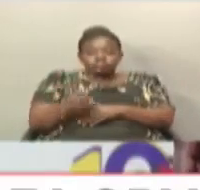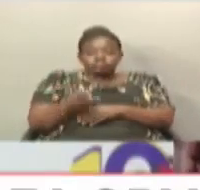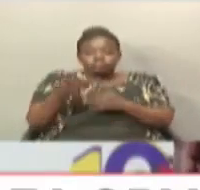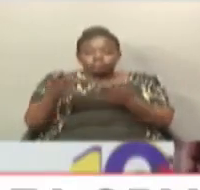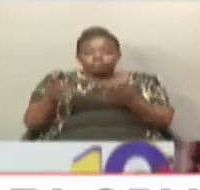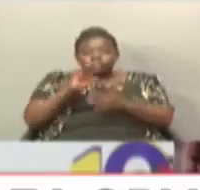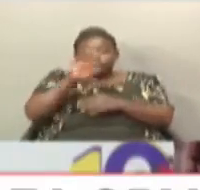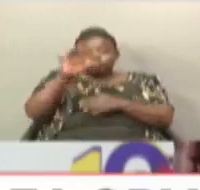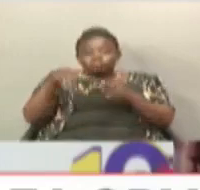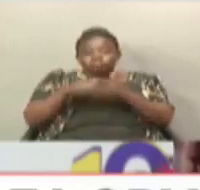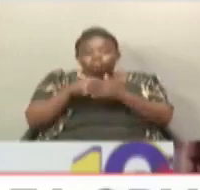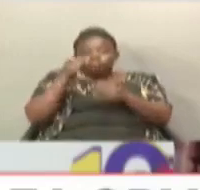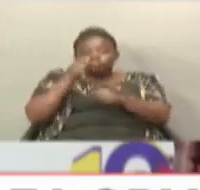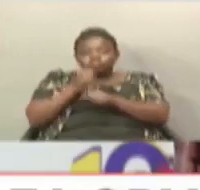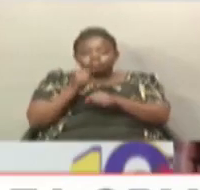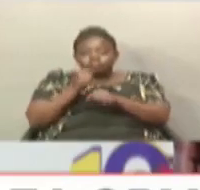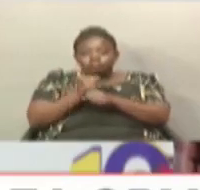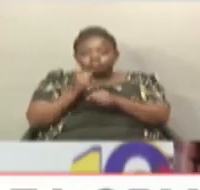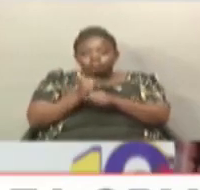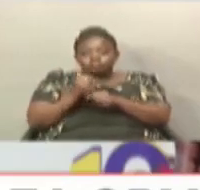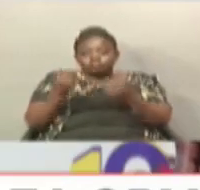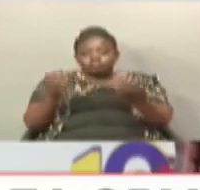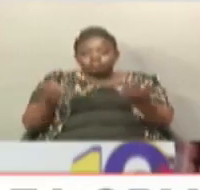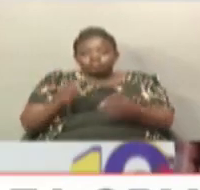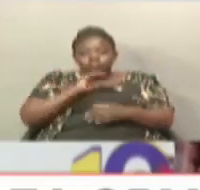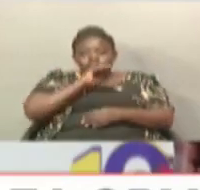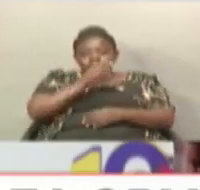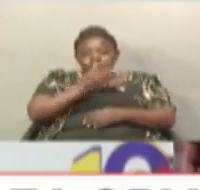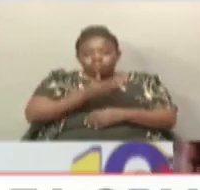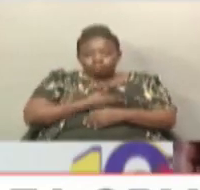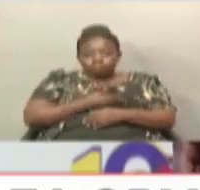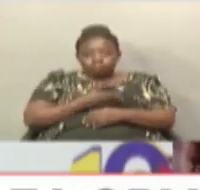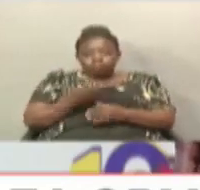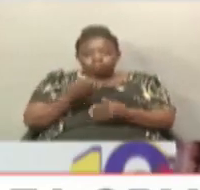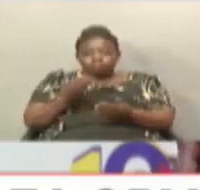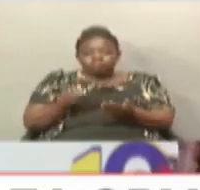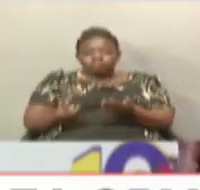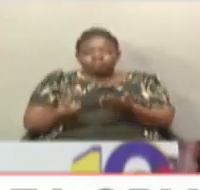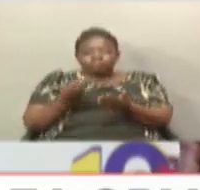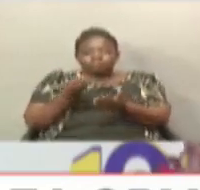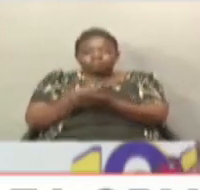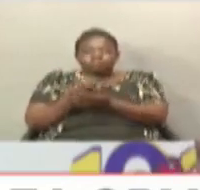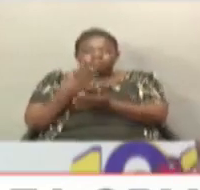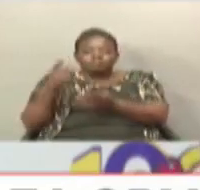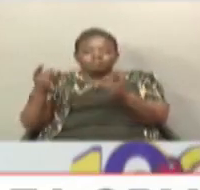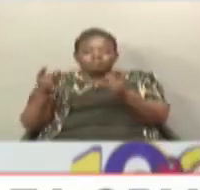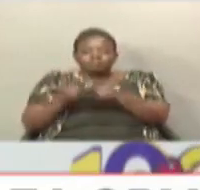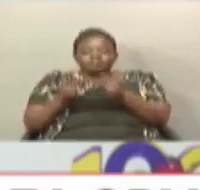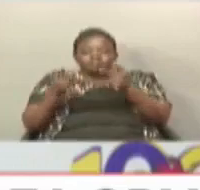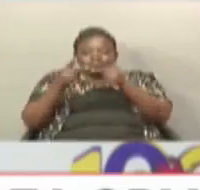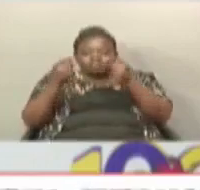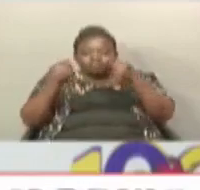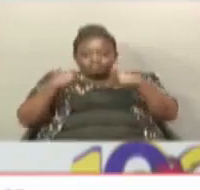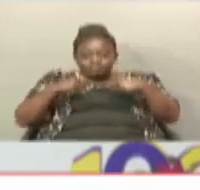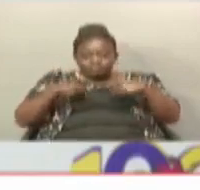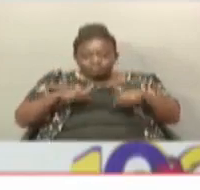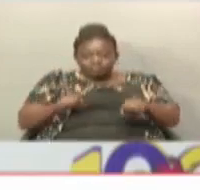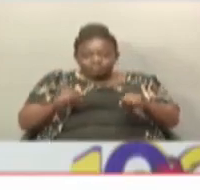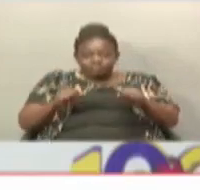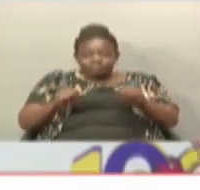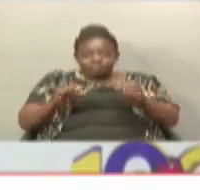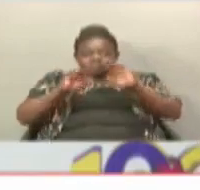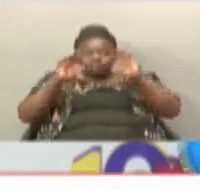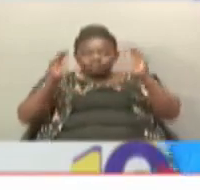all girls are women are valued and take action to change the